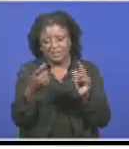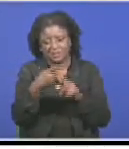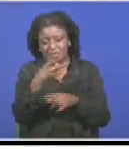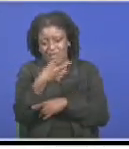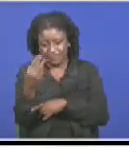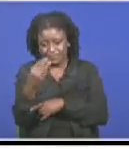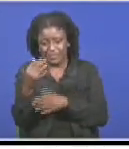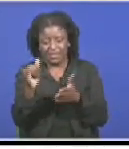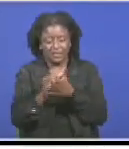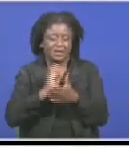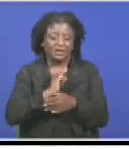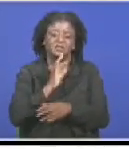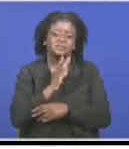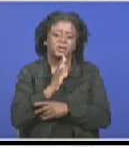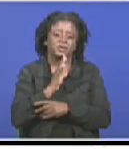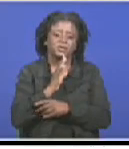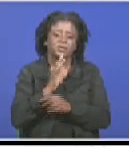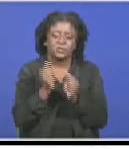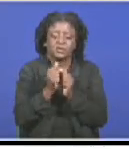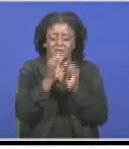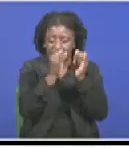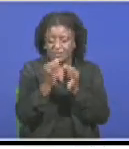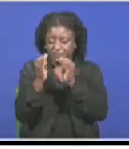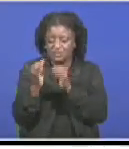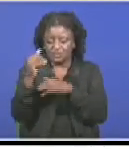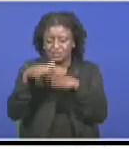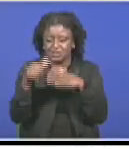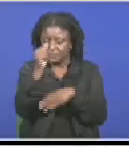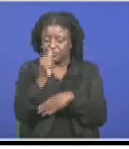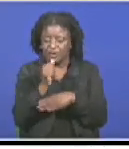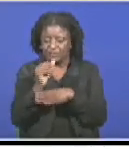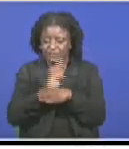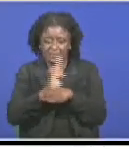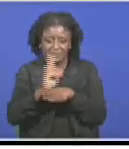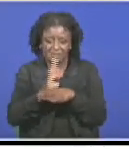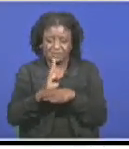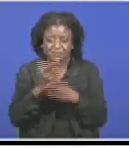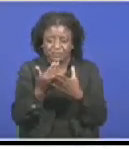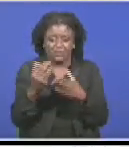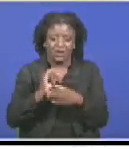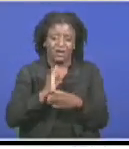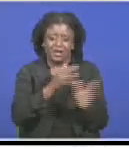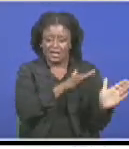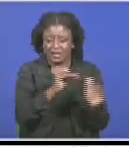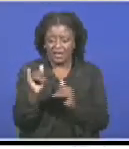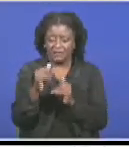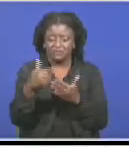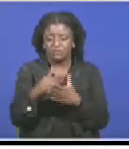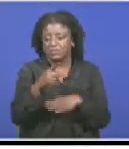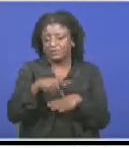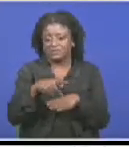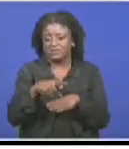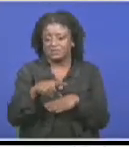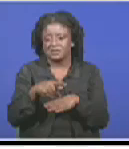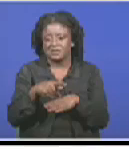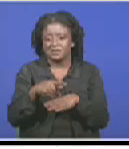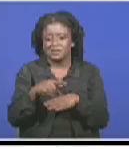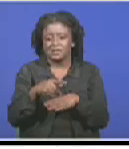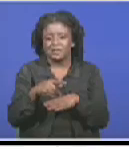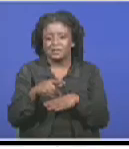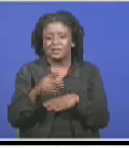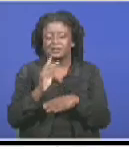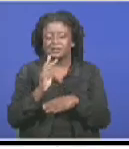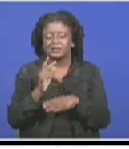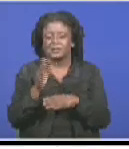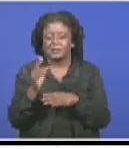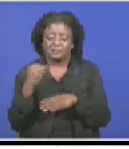to individuals within the private sector before I left New Providence, and I was assured by members of the private